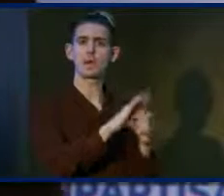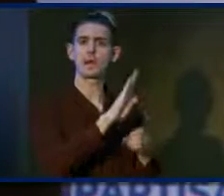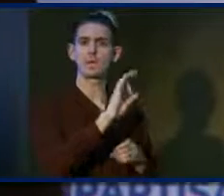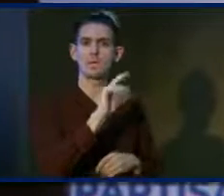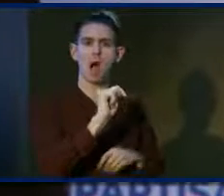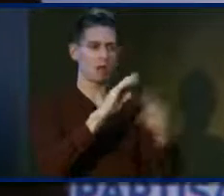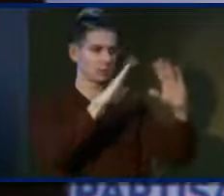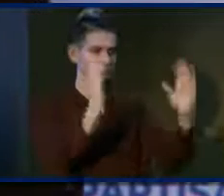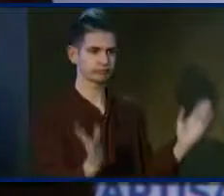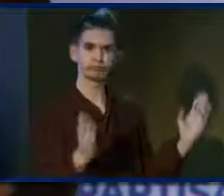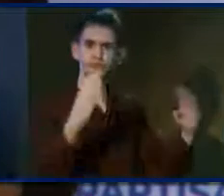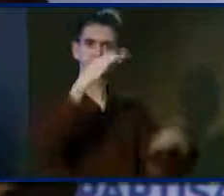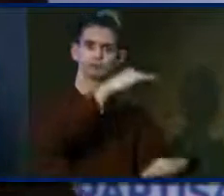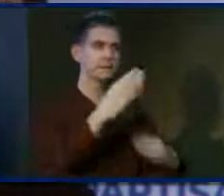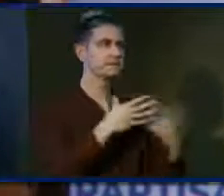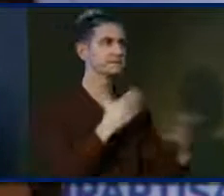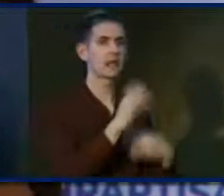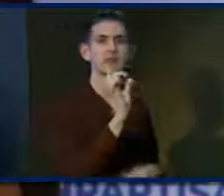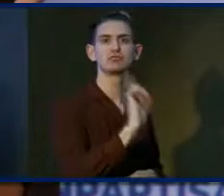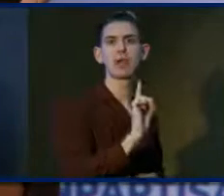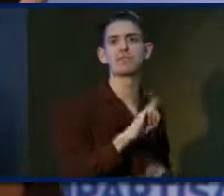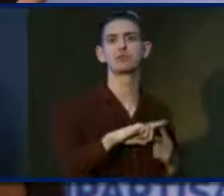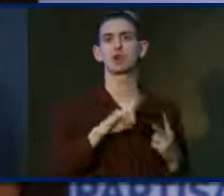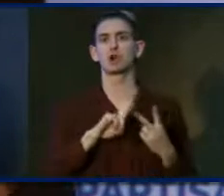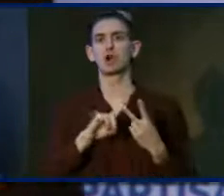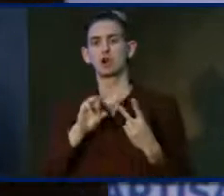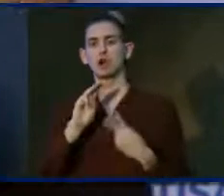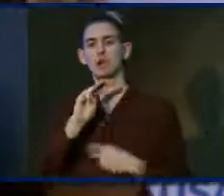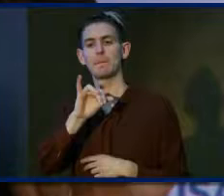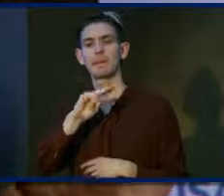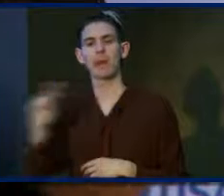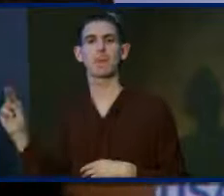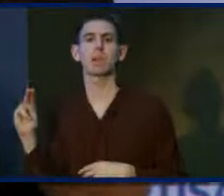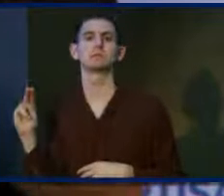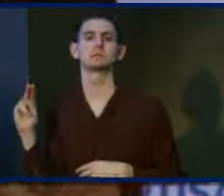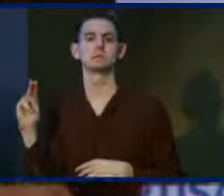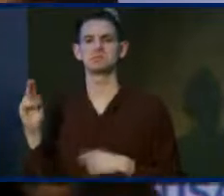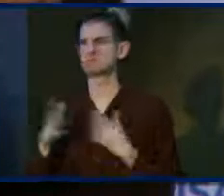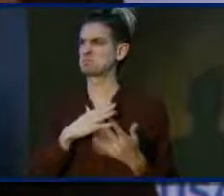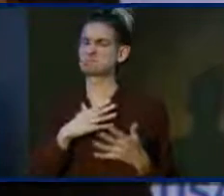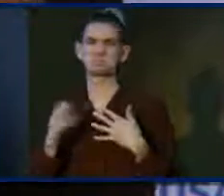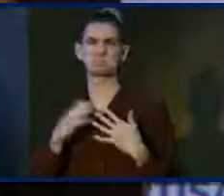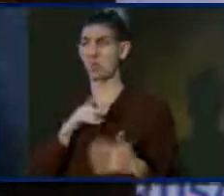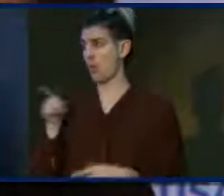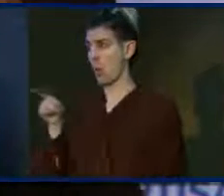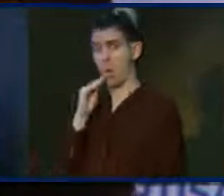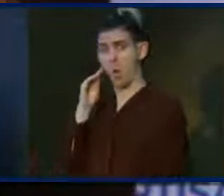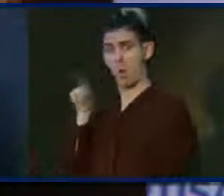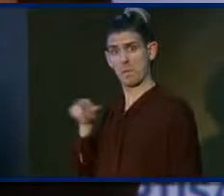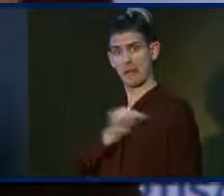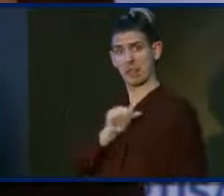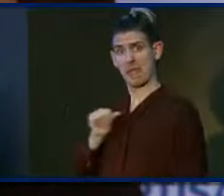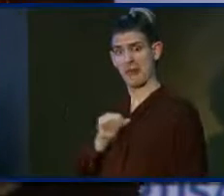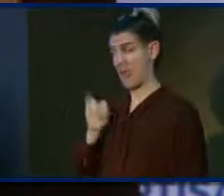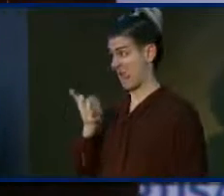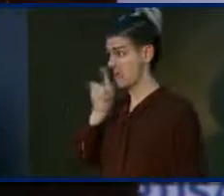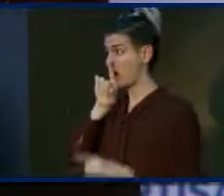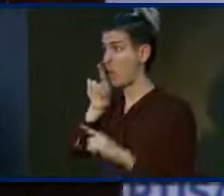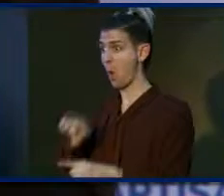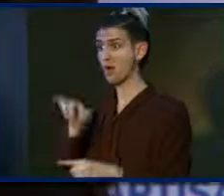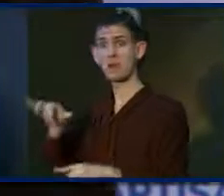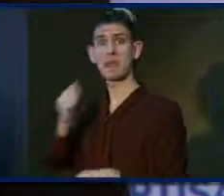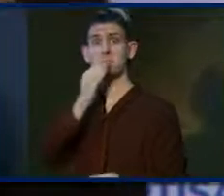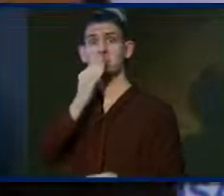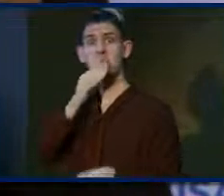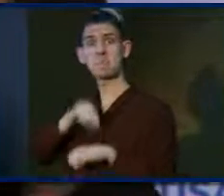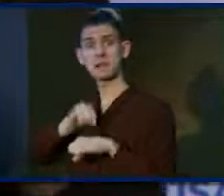matter if I'm in Denver, if I'm in Minneapolis, like I was stuck in the airport last night, or back home in Atlanta. I know when I order that meal at McDonald's, there's